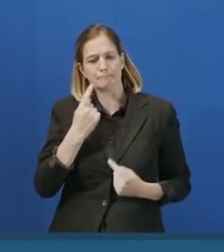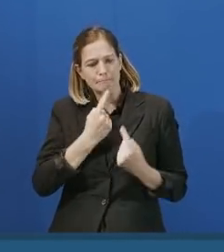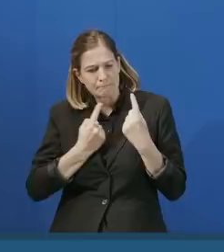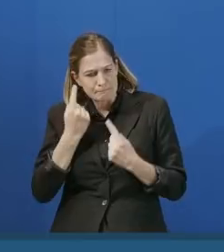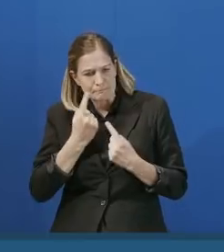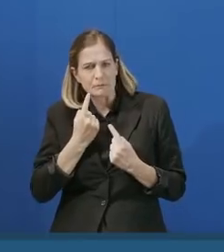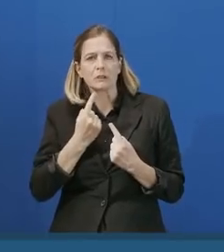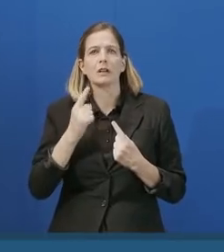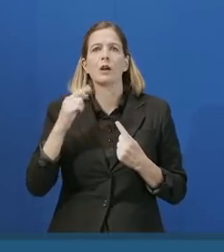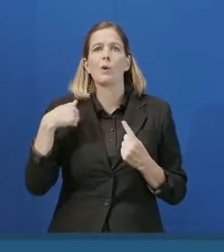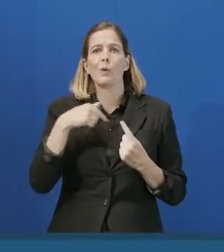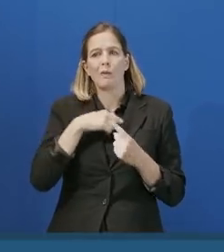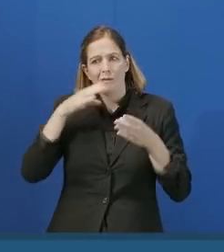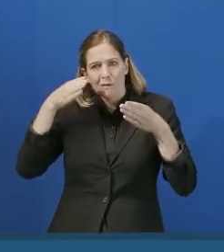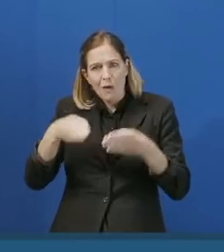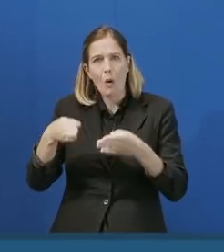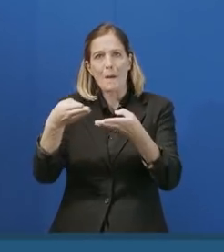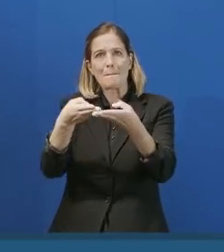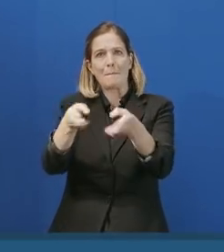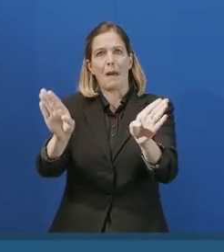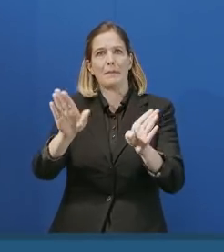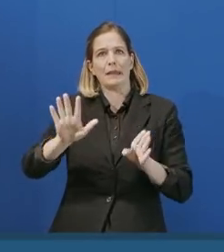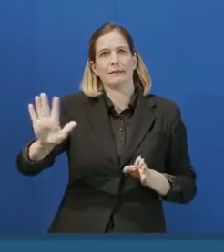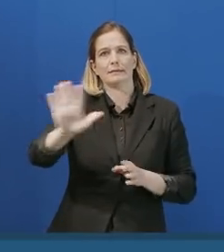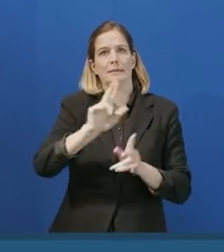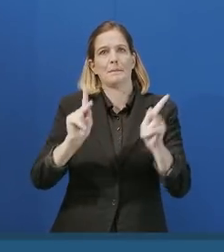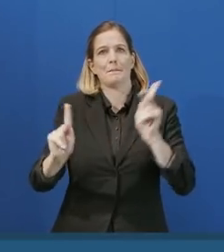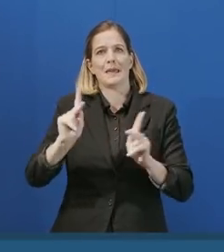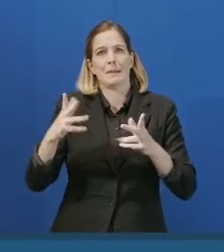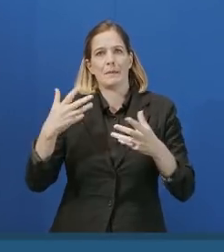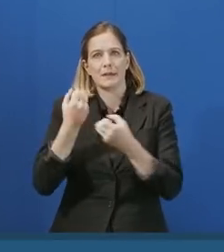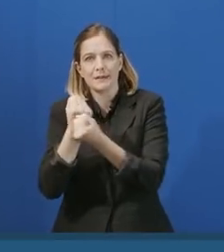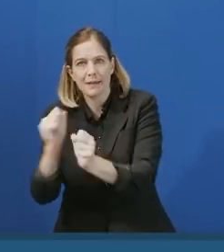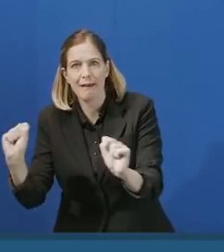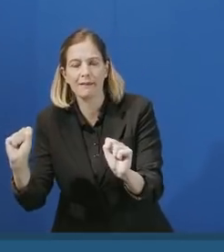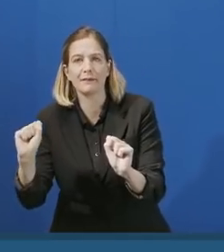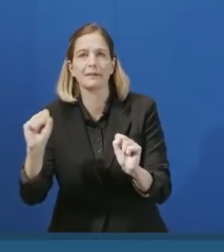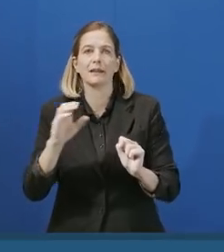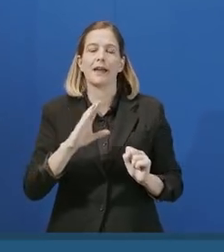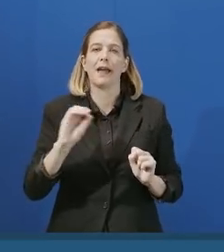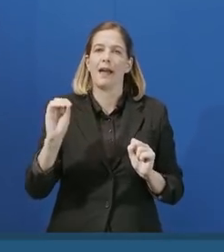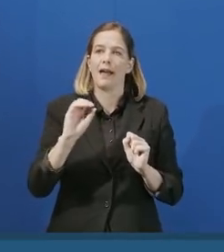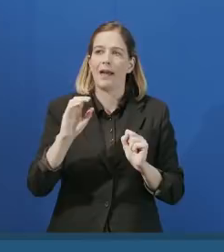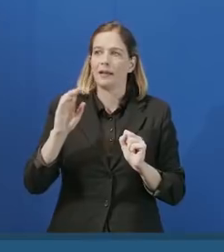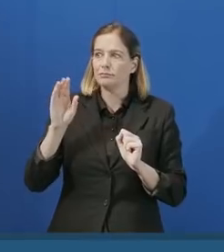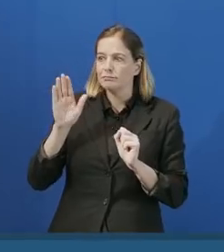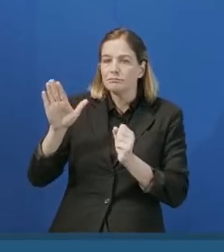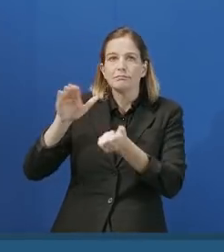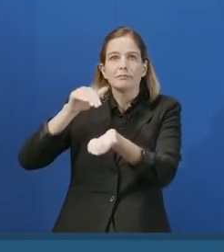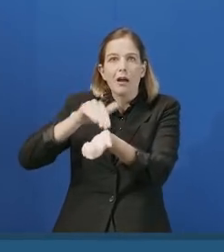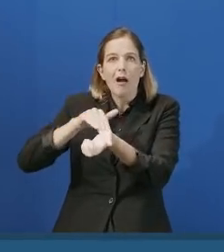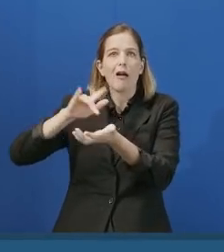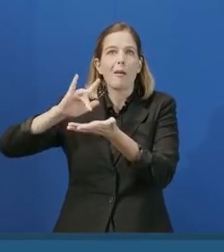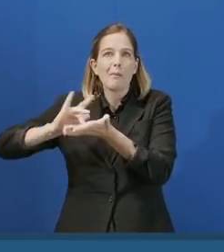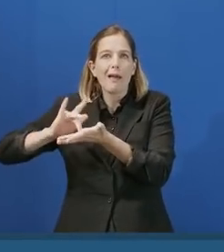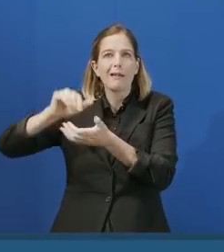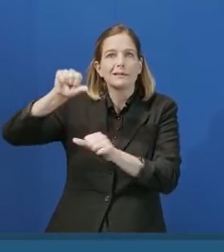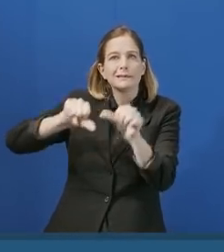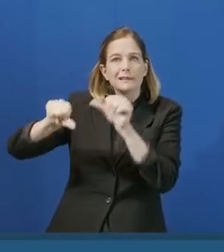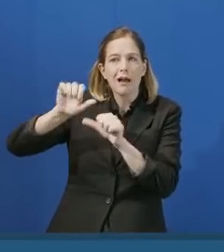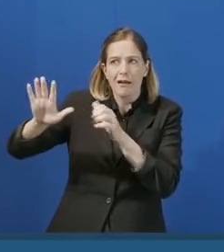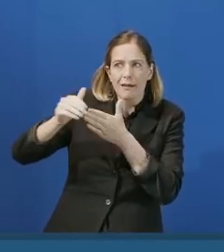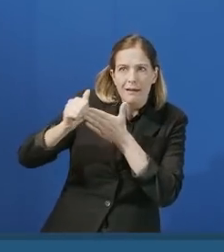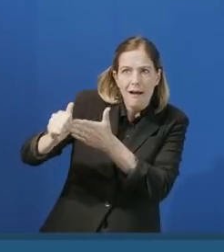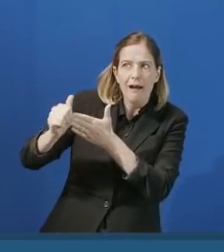I'm following the guidance and the health guidance, and we realize that every decision that's been made affects the citizens